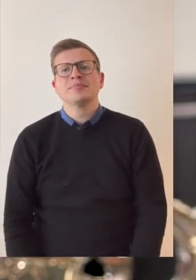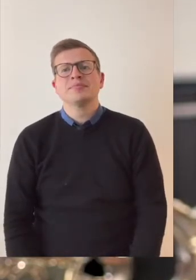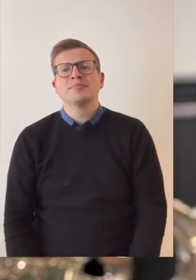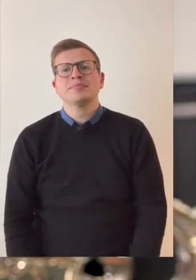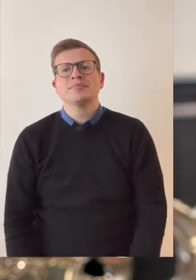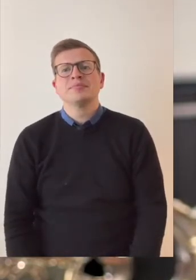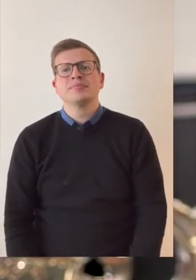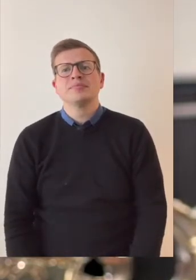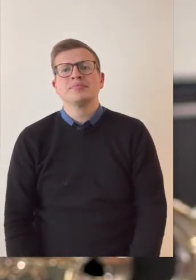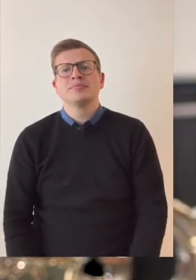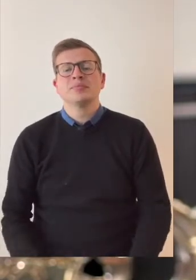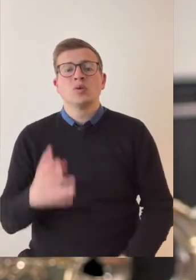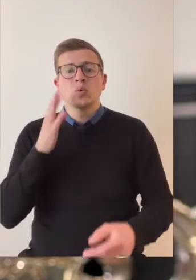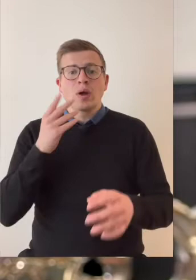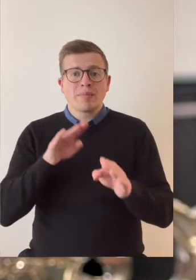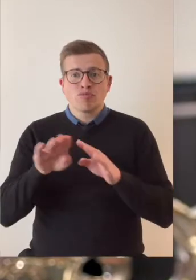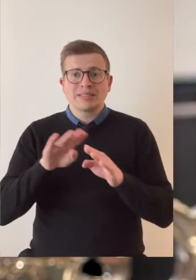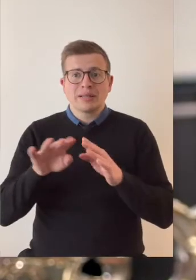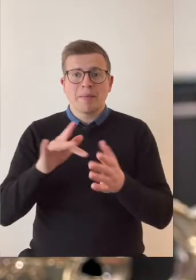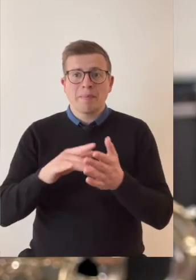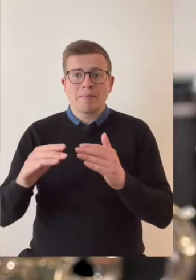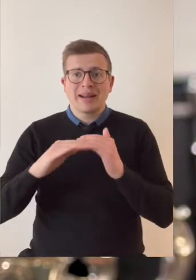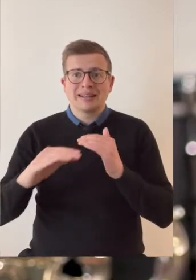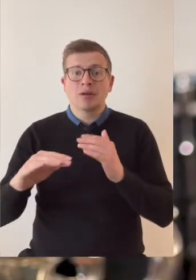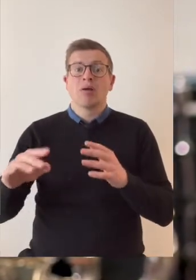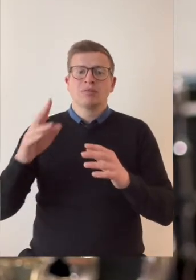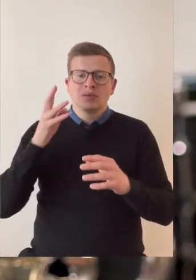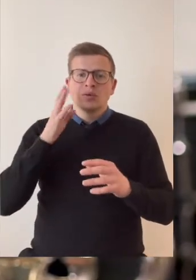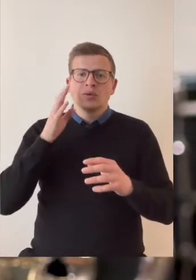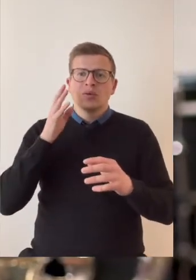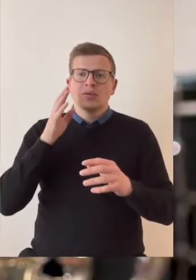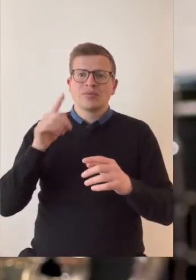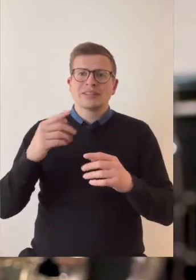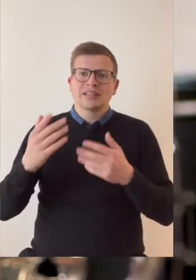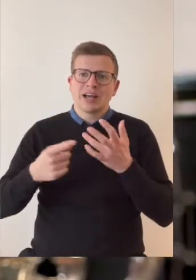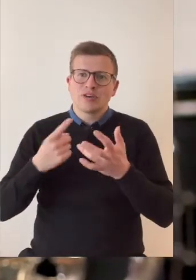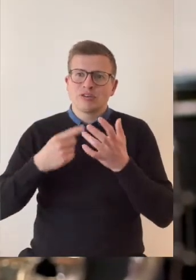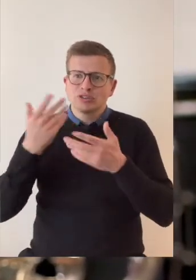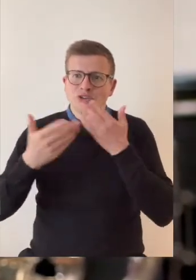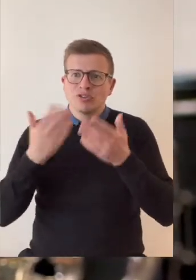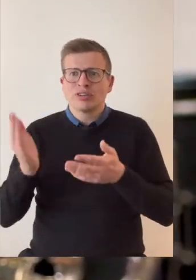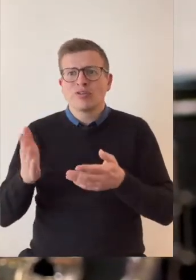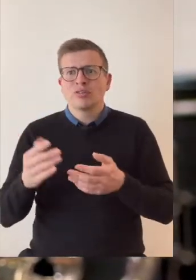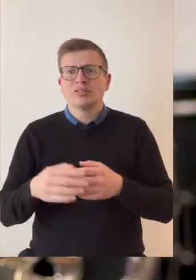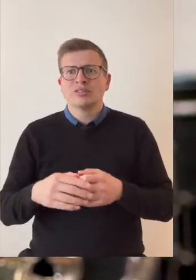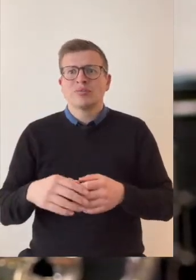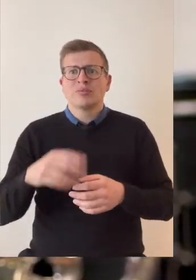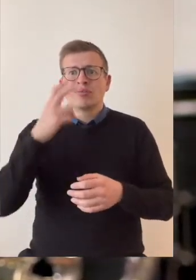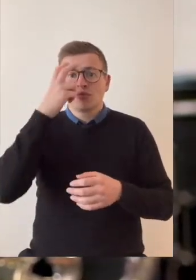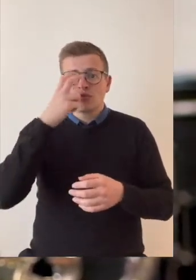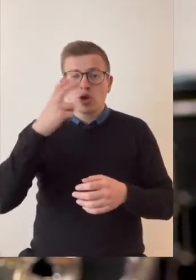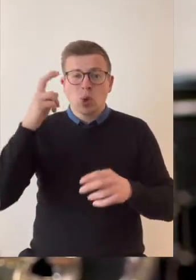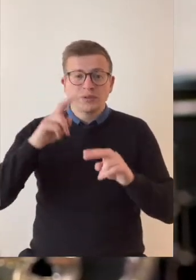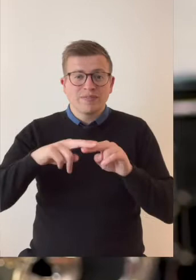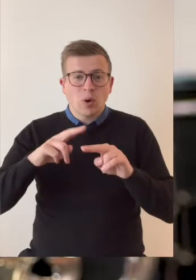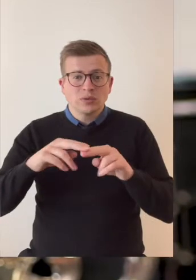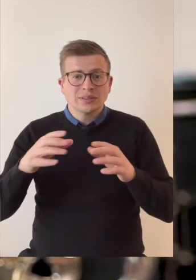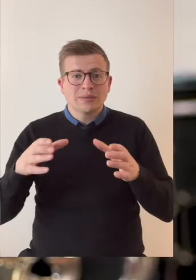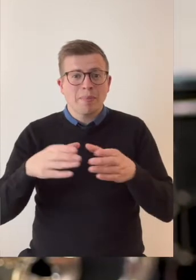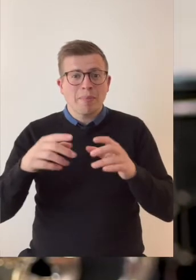we were practising at the Midlands... Oh, that was another story, of course, but that was the old Foden band